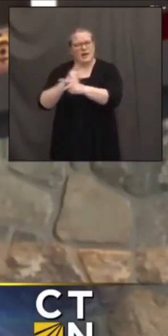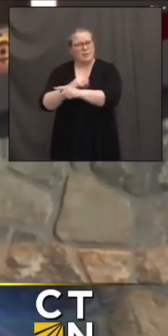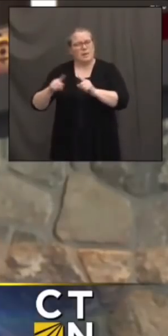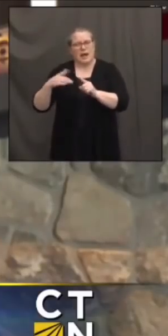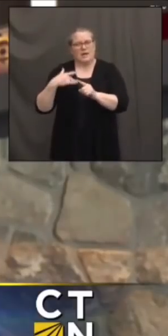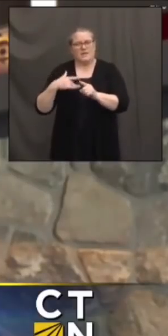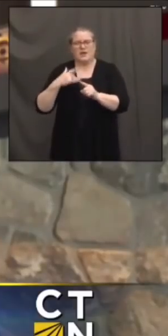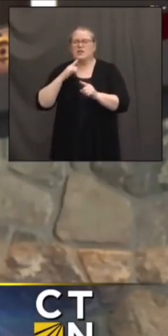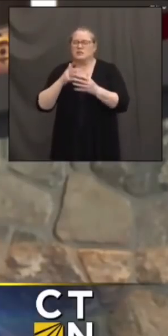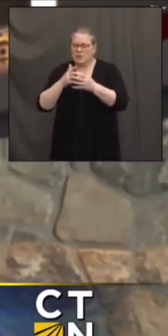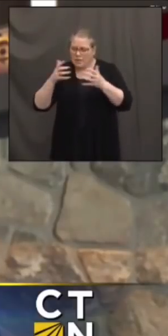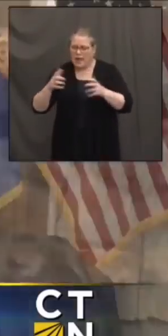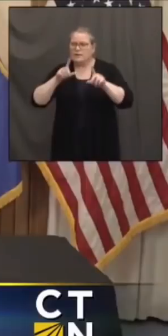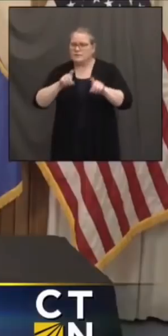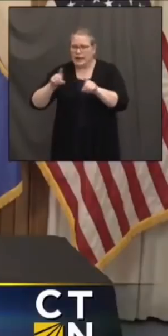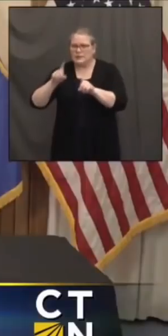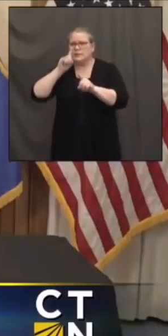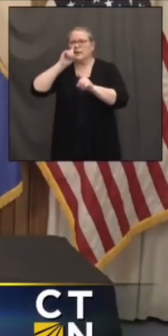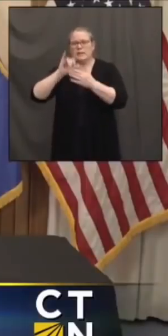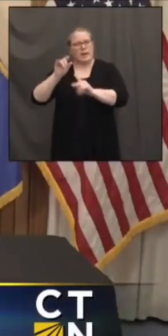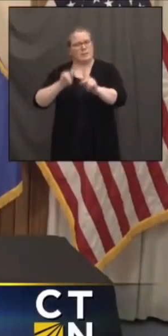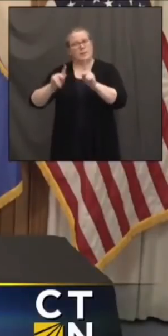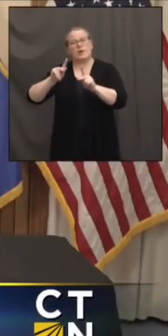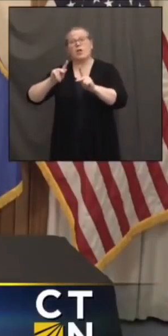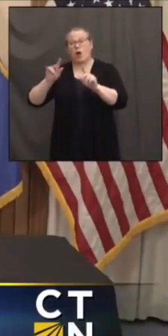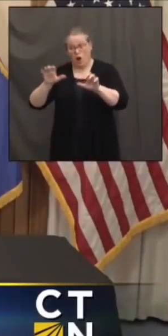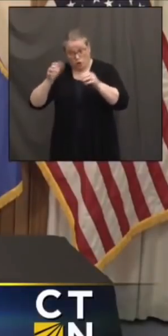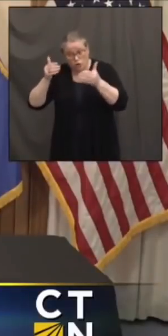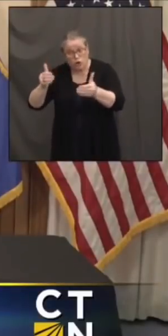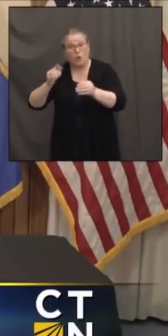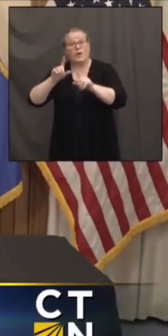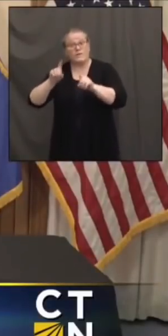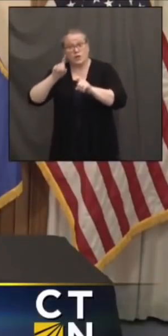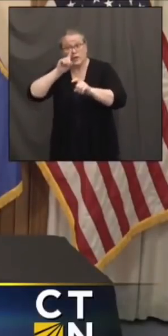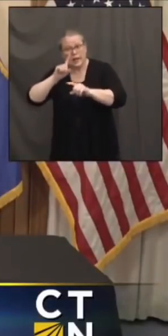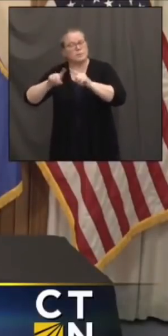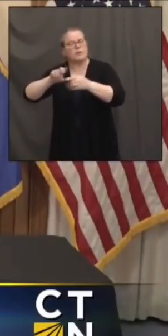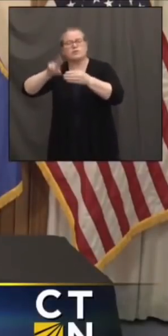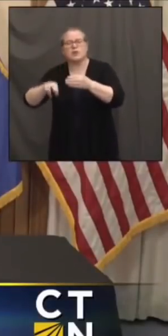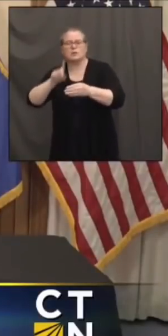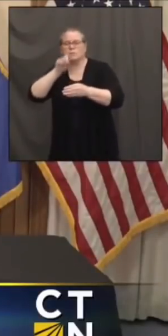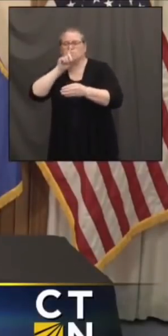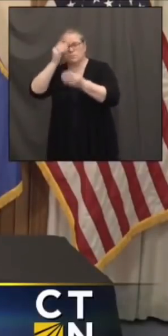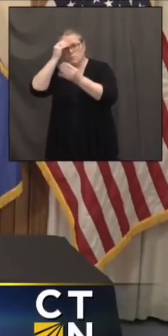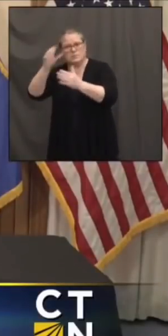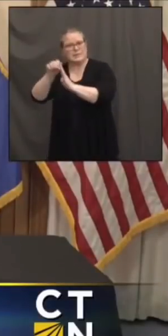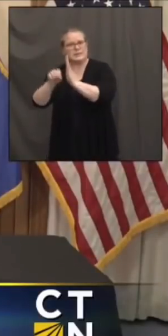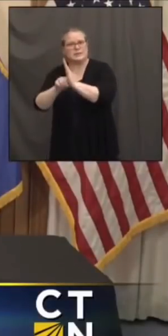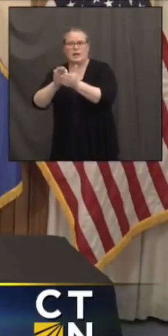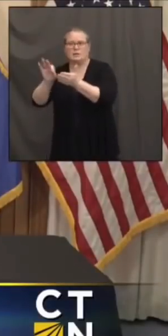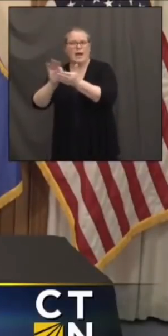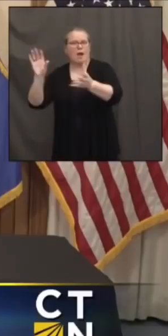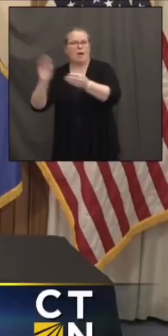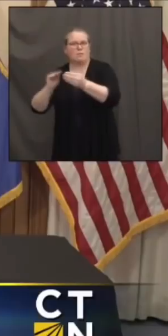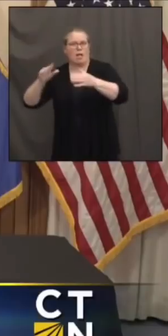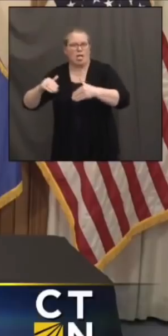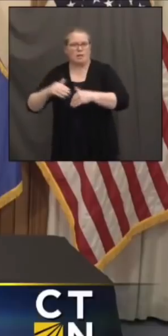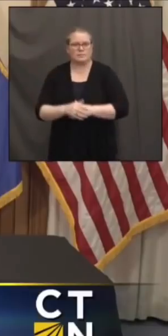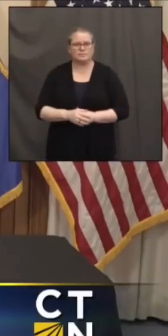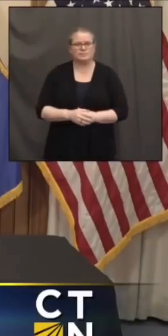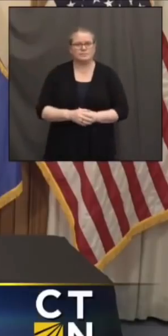making its way into the system right now. And for Governor Lamont, with school districts, you just talked about